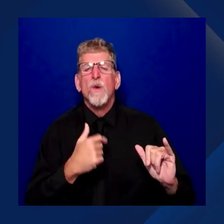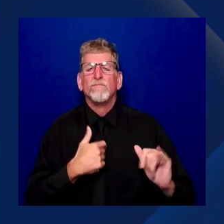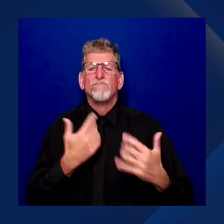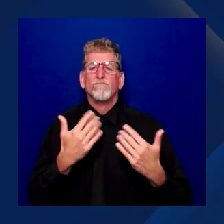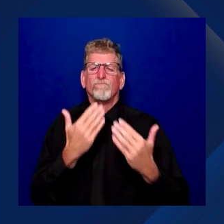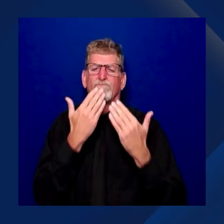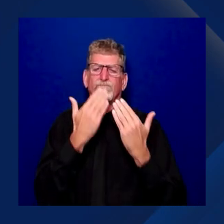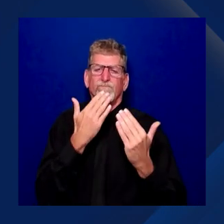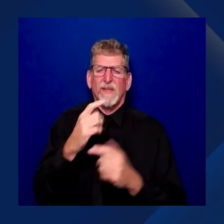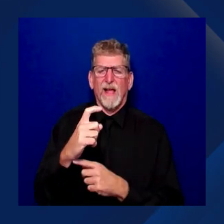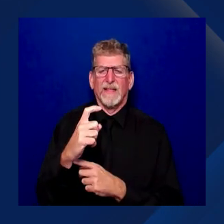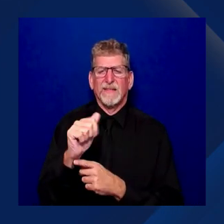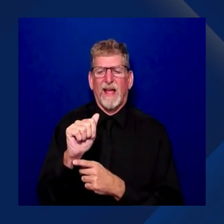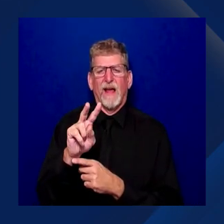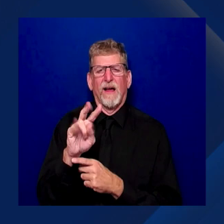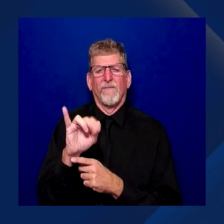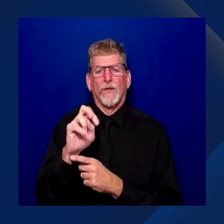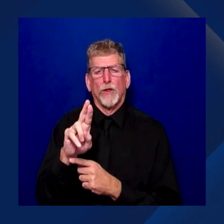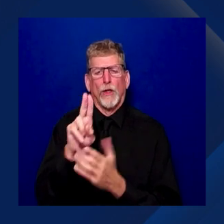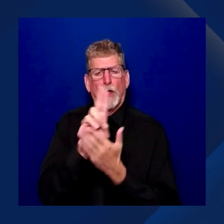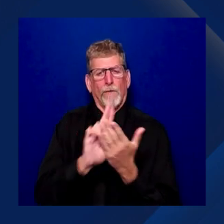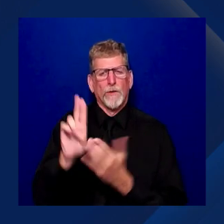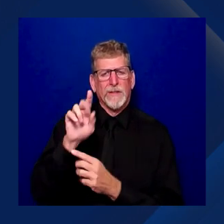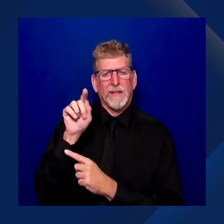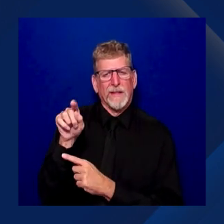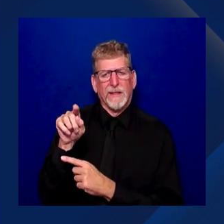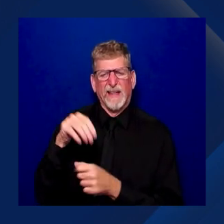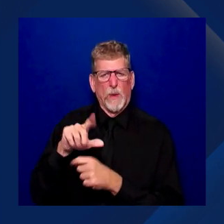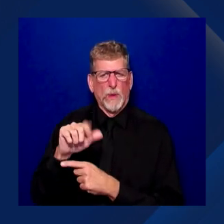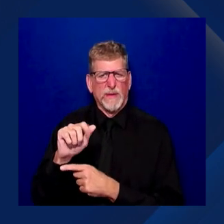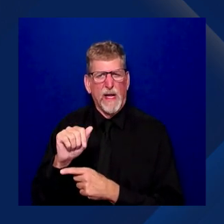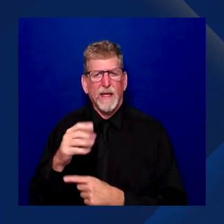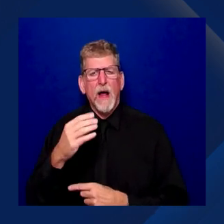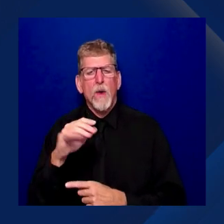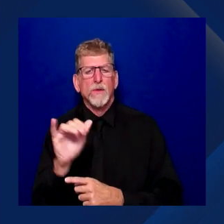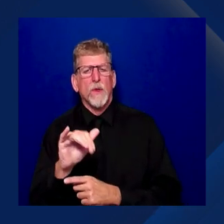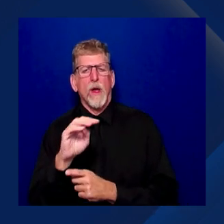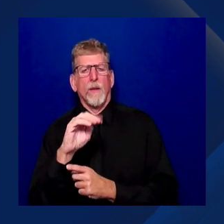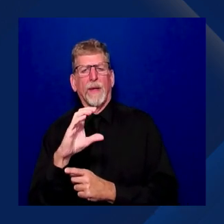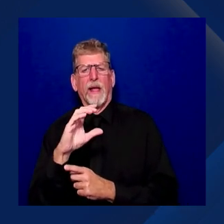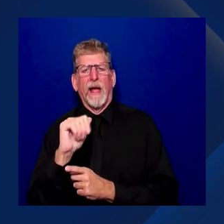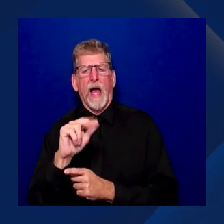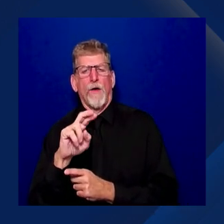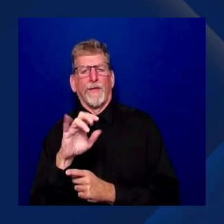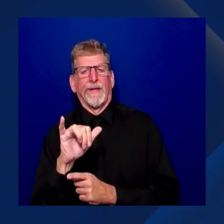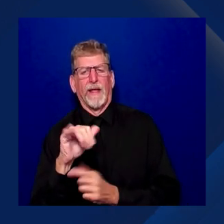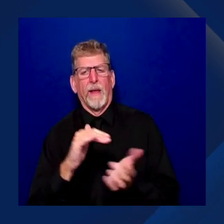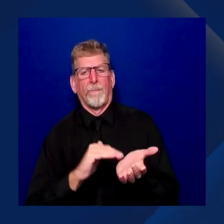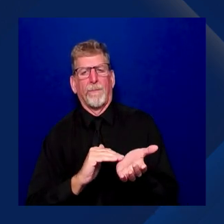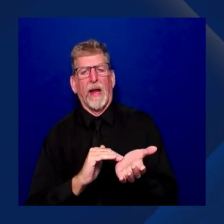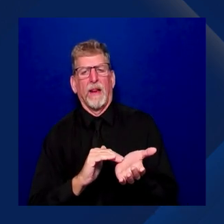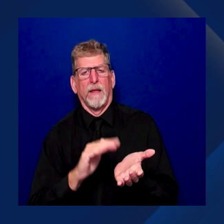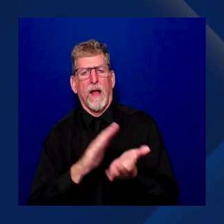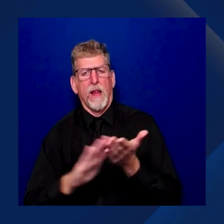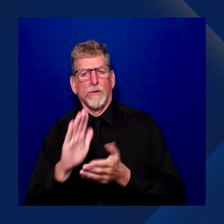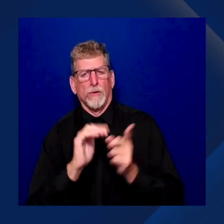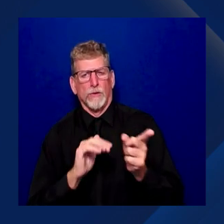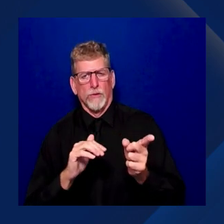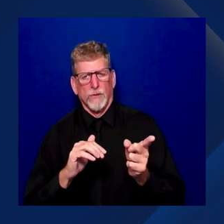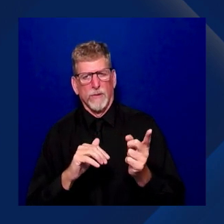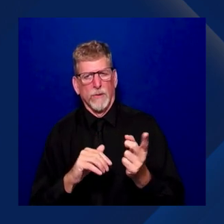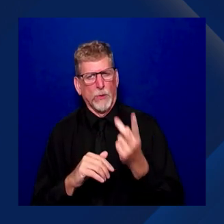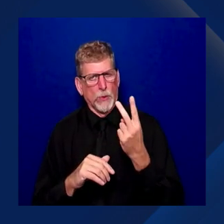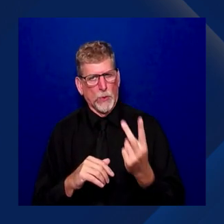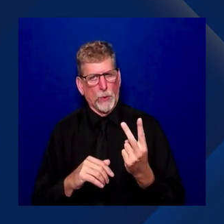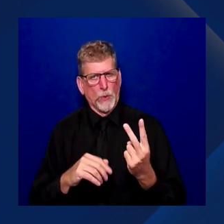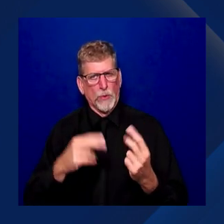as well as Meharry Medical College. They are my two alma maters and two historically Black colleges and universities.